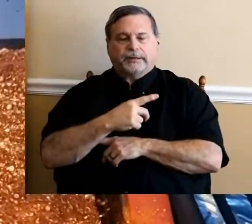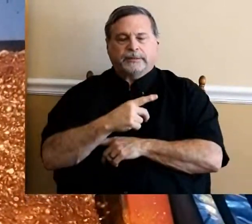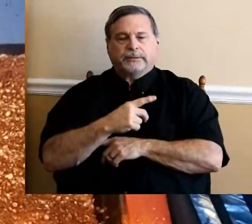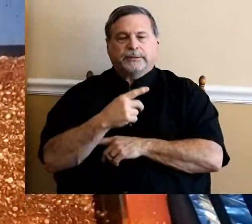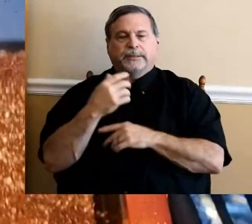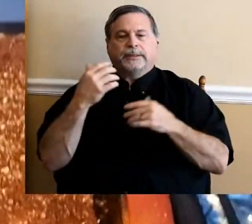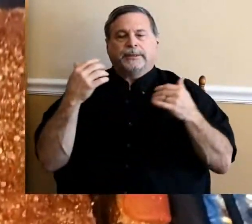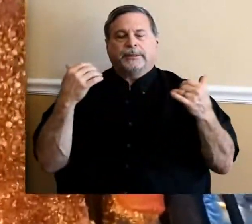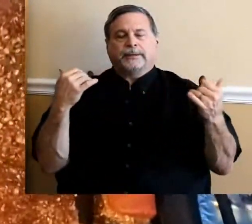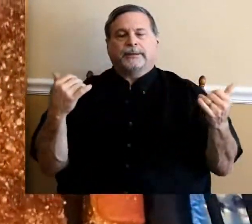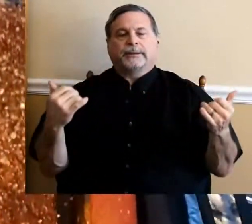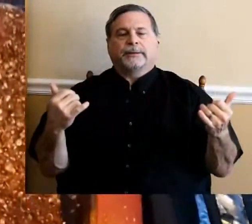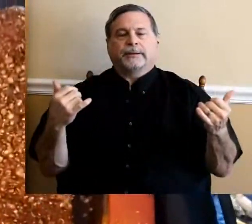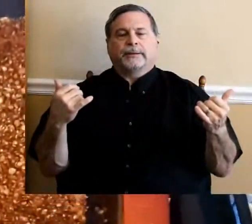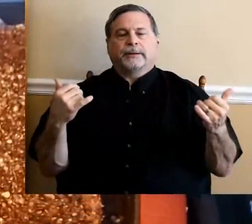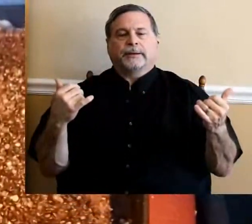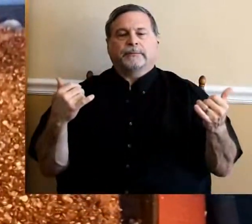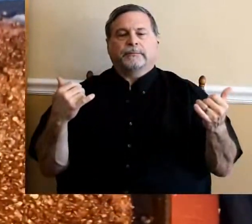days.